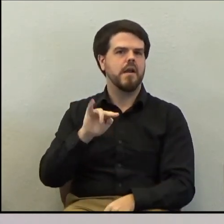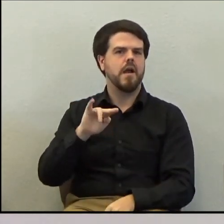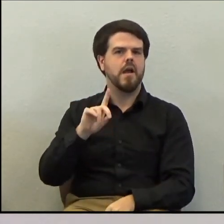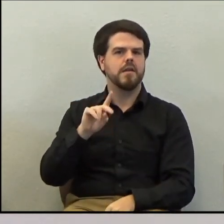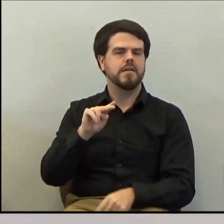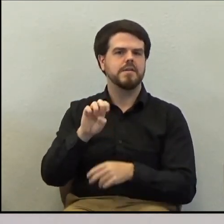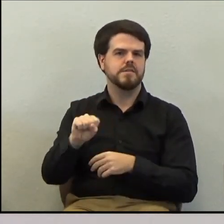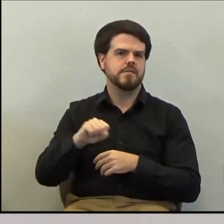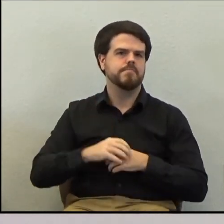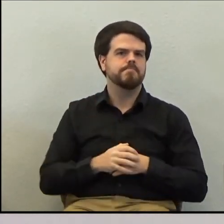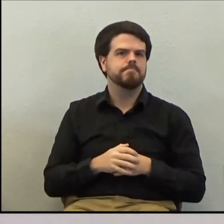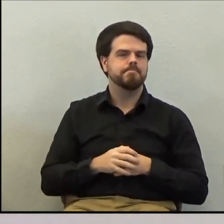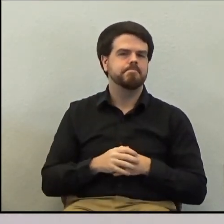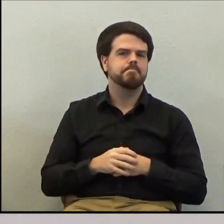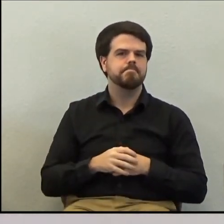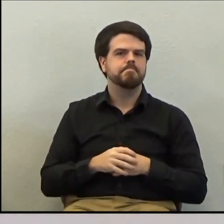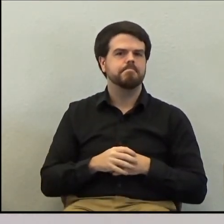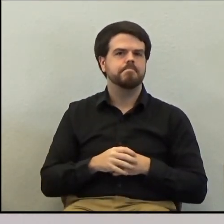Scriptures.